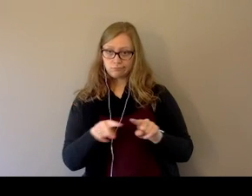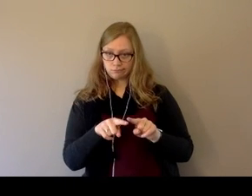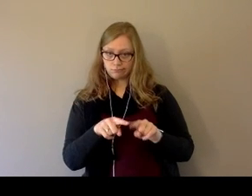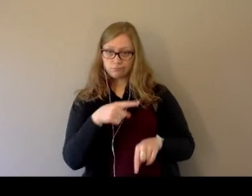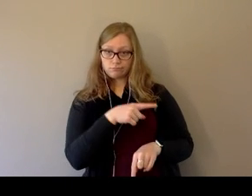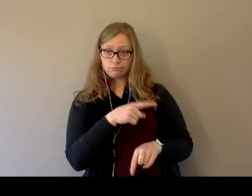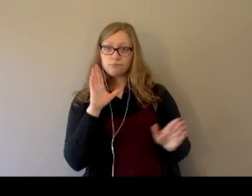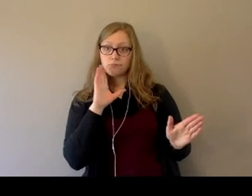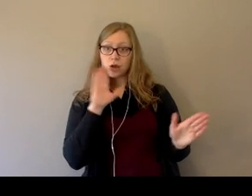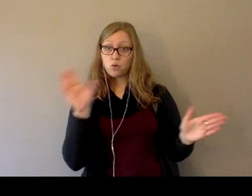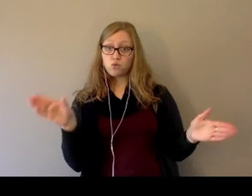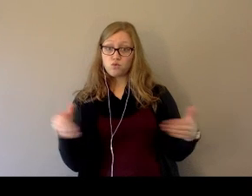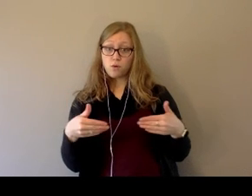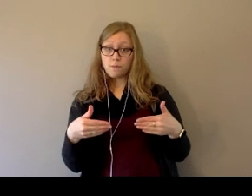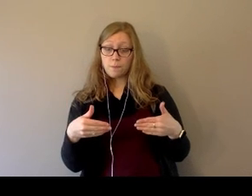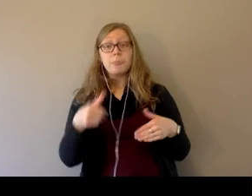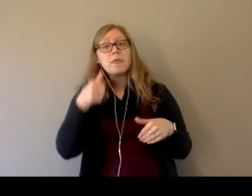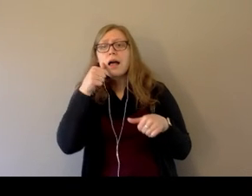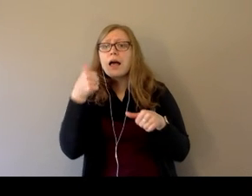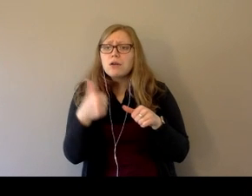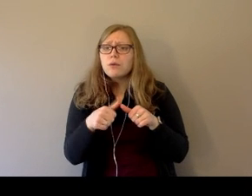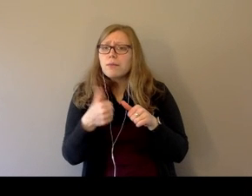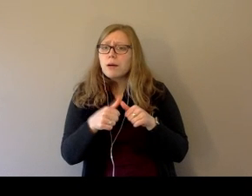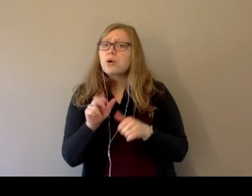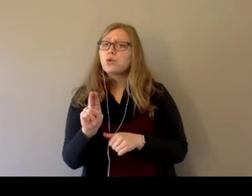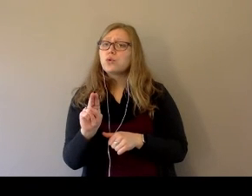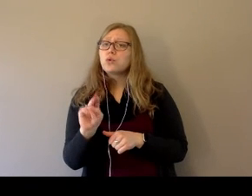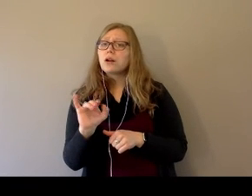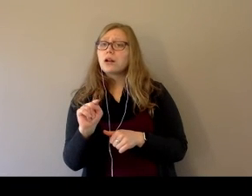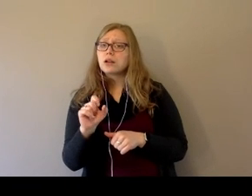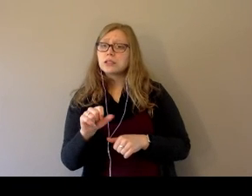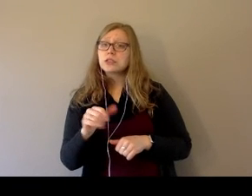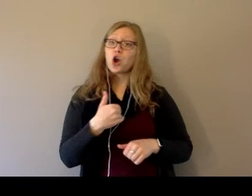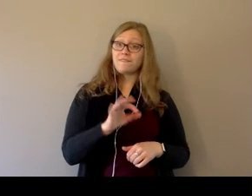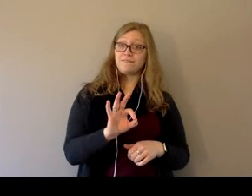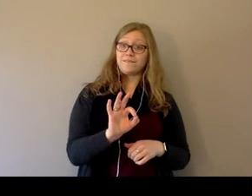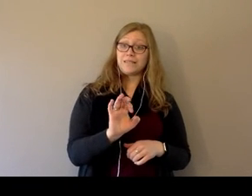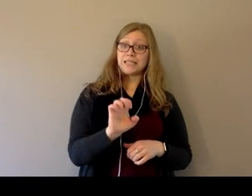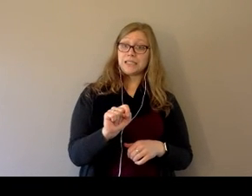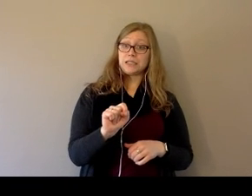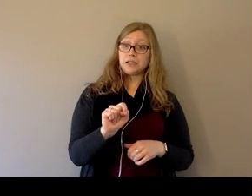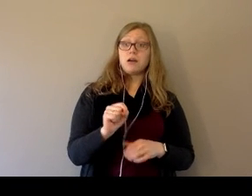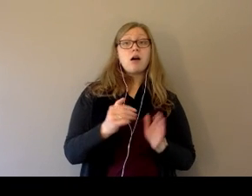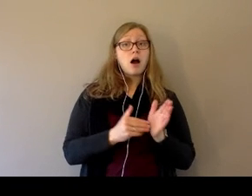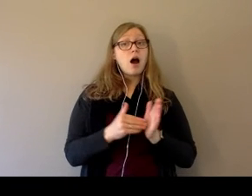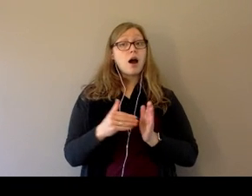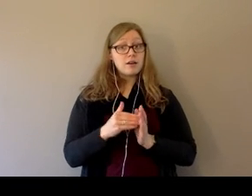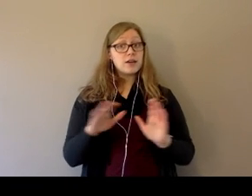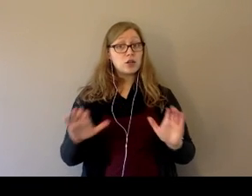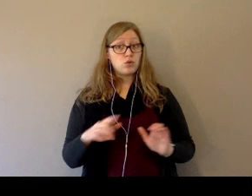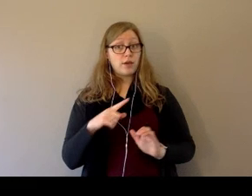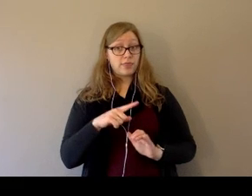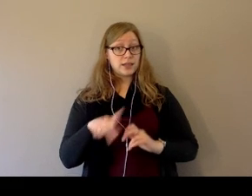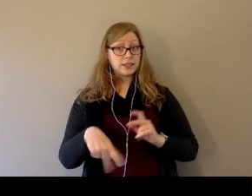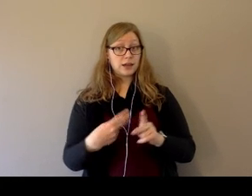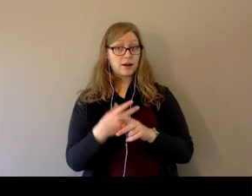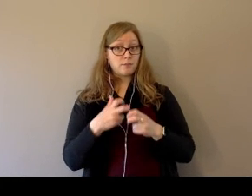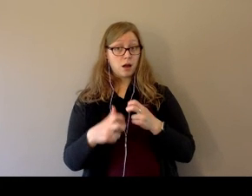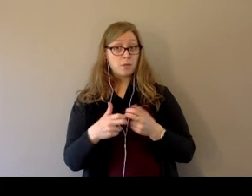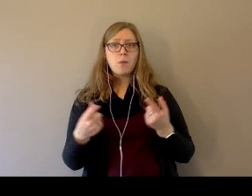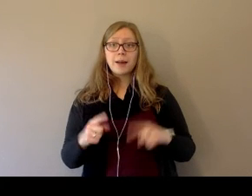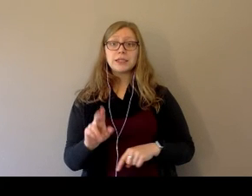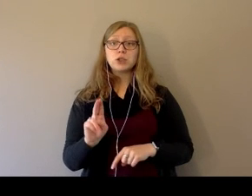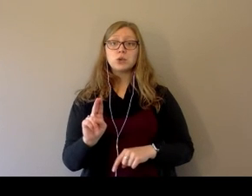and remember the units here are feet, but many times when you're doing these problems, the units are going to cancel